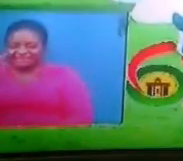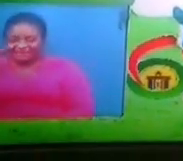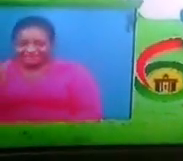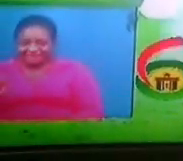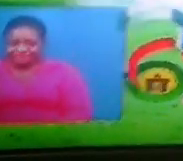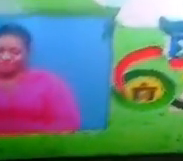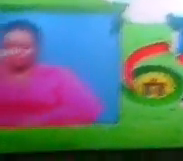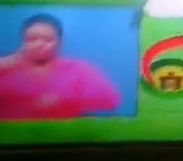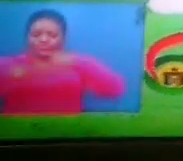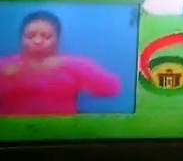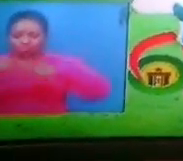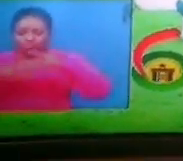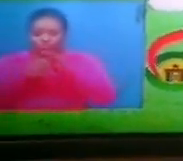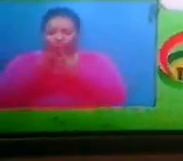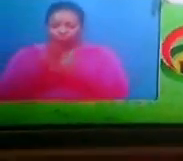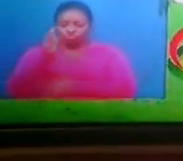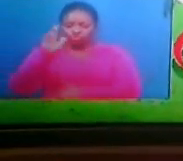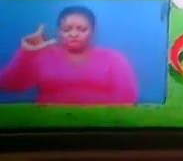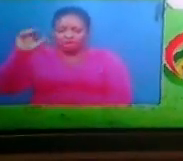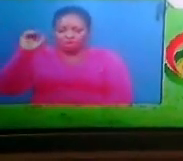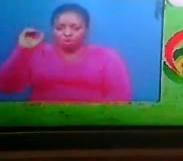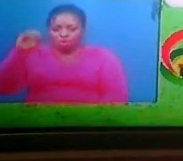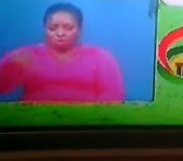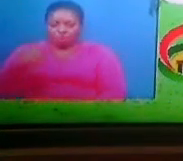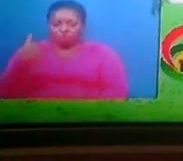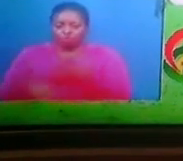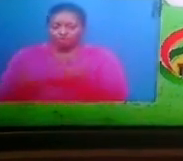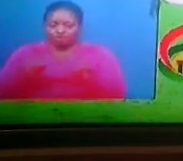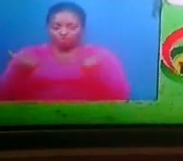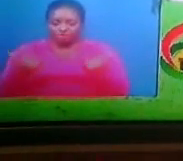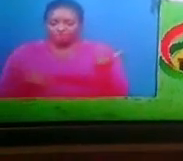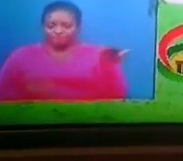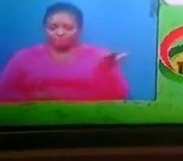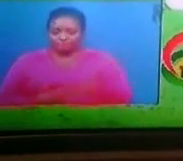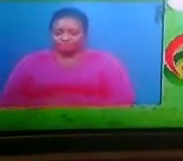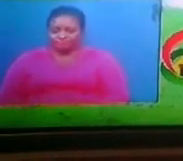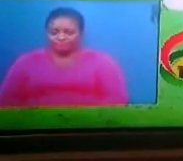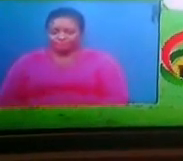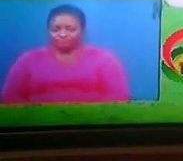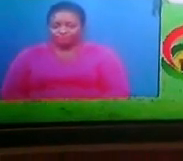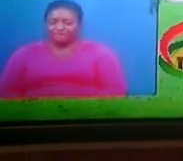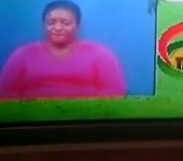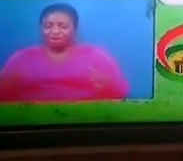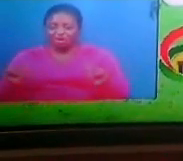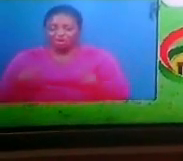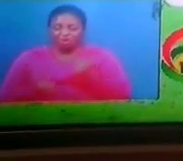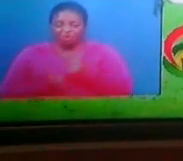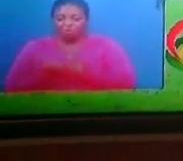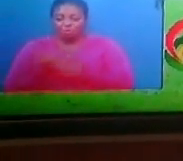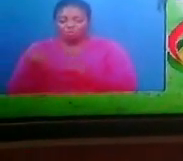loop. Oh. So, and two persons come almost at the same time.